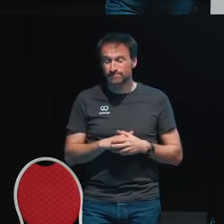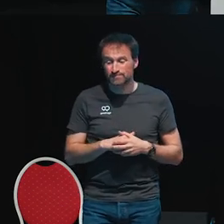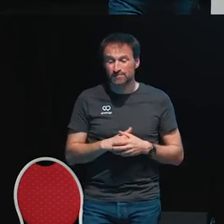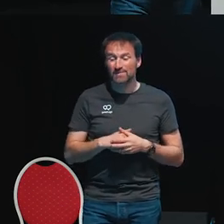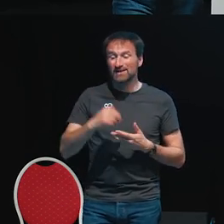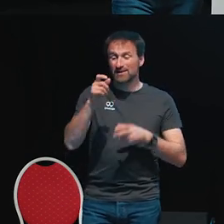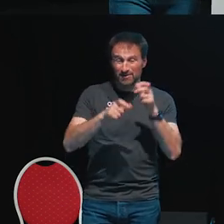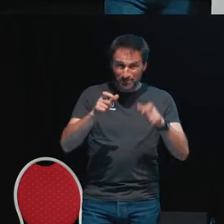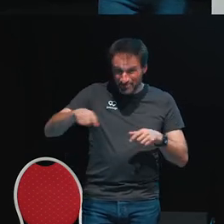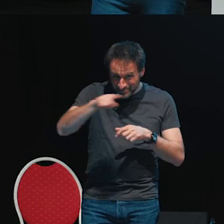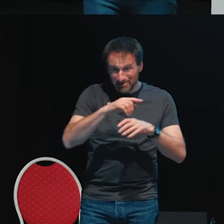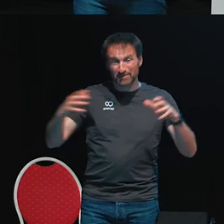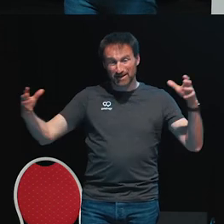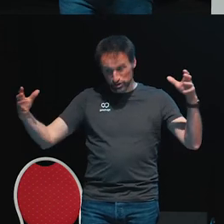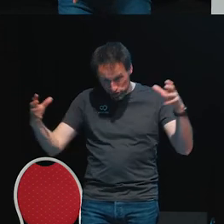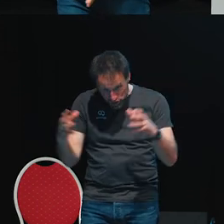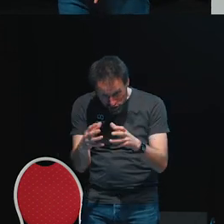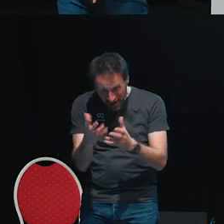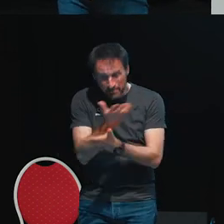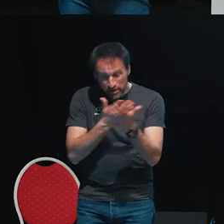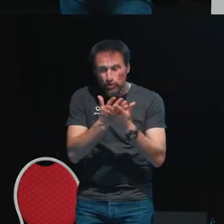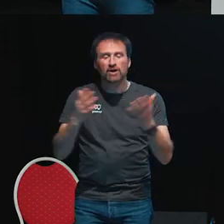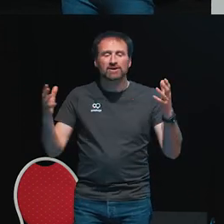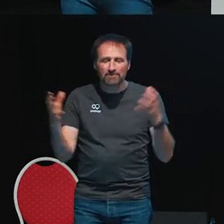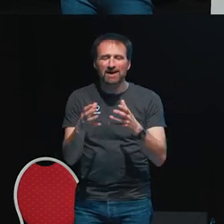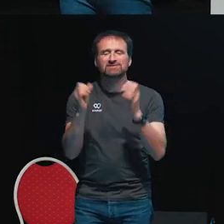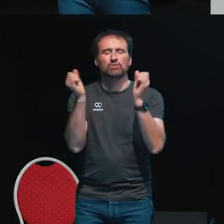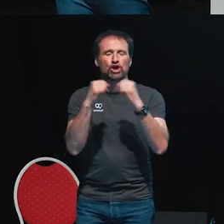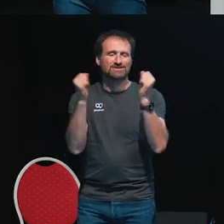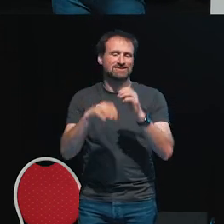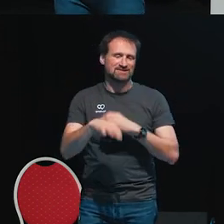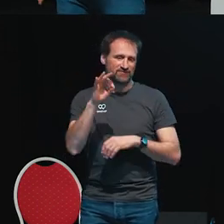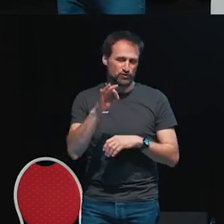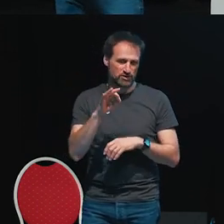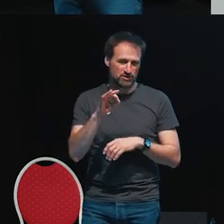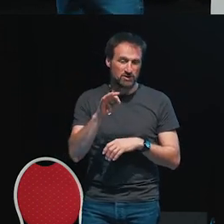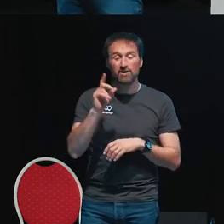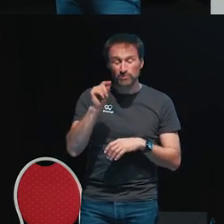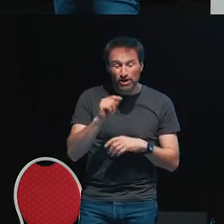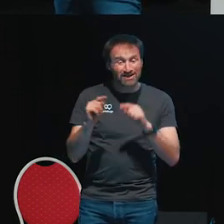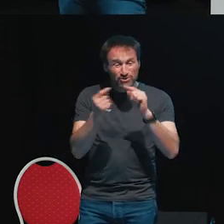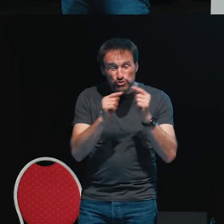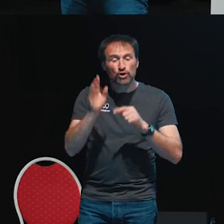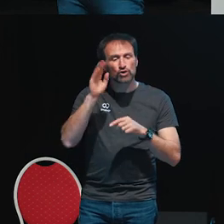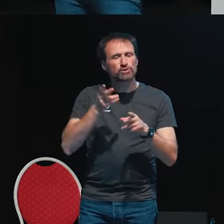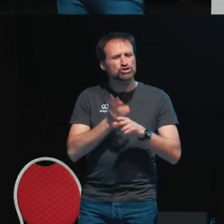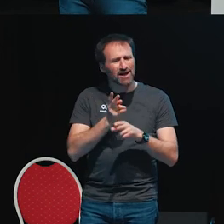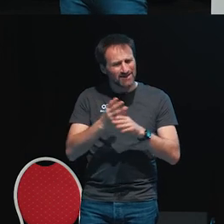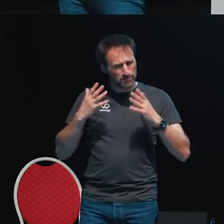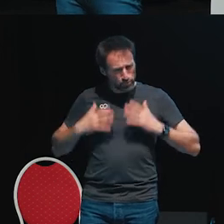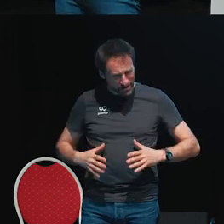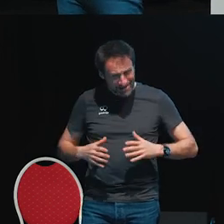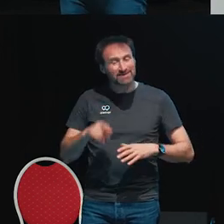the people got together and came to consensus. So doing discussion on standards body does provide benefit